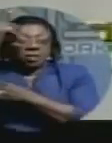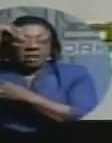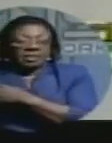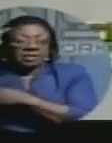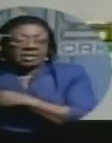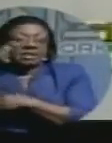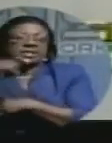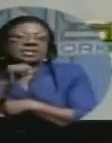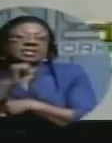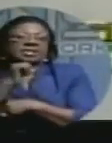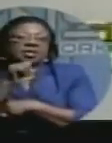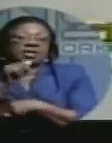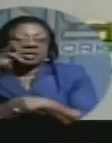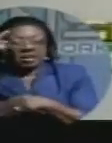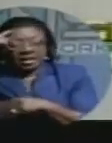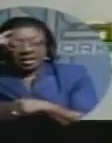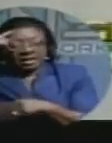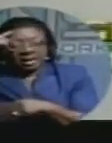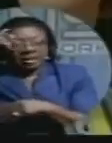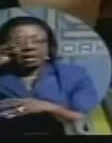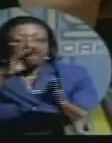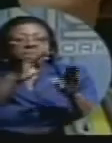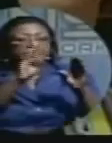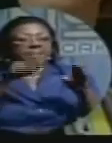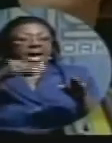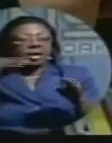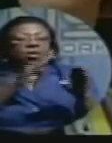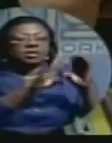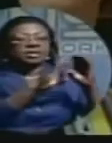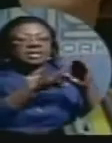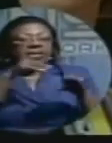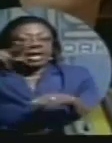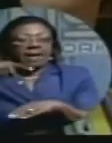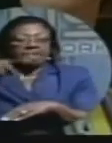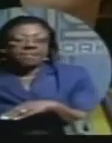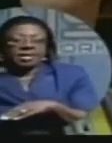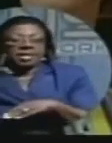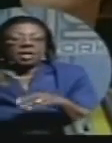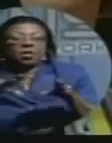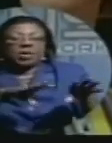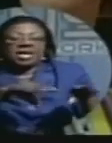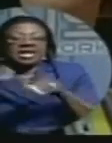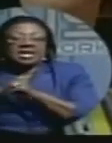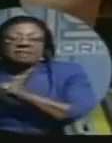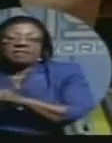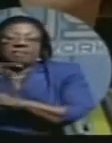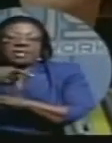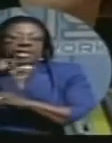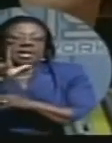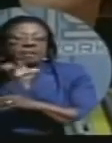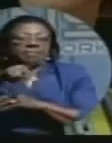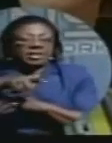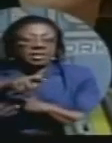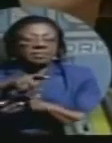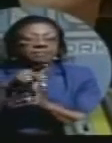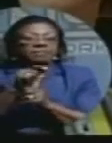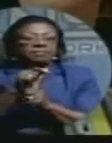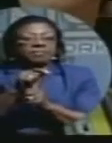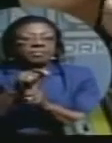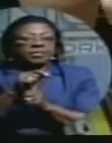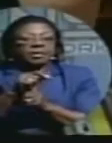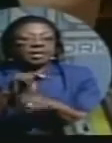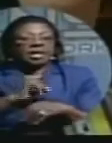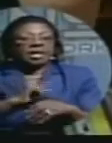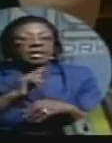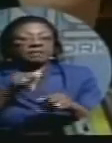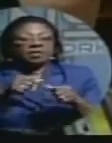doesn't think the Marco City MP would leave the PLP. I've seen in the past people do things like that, but I have